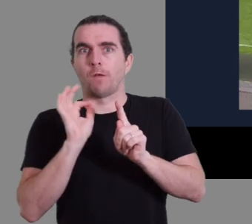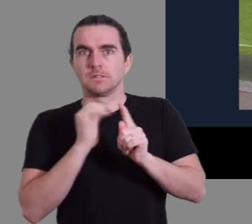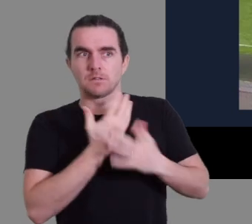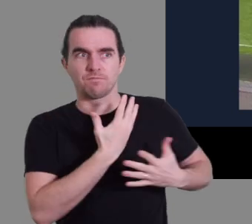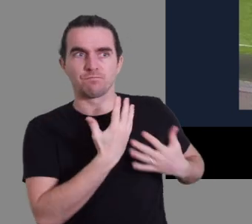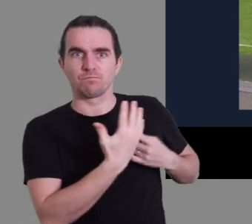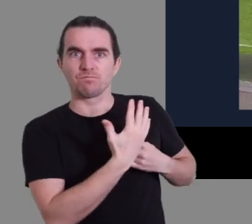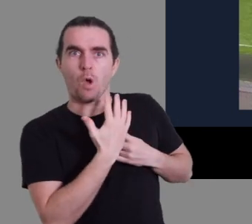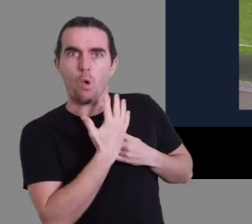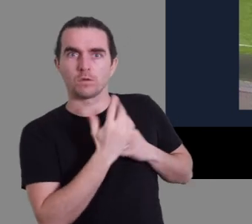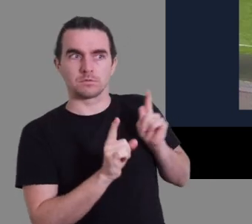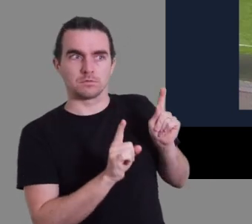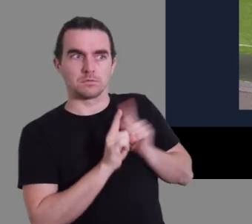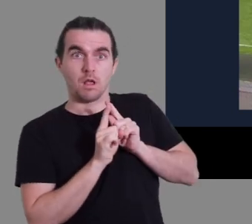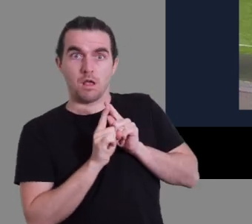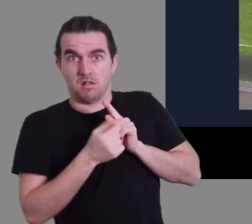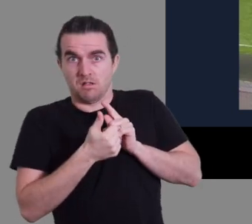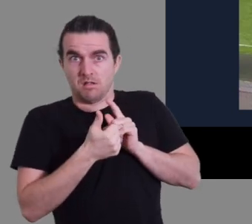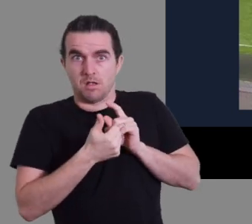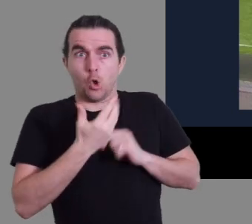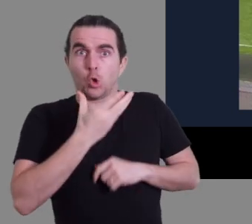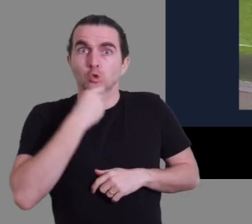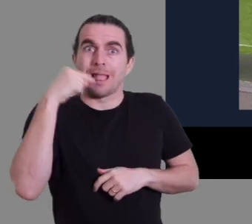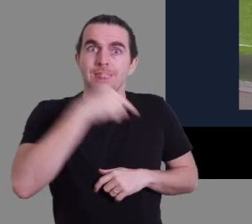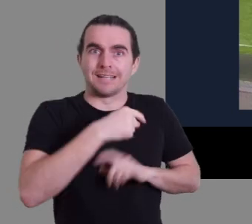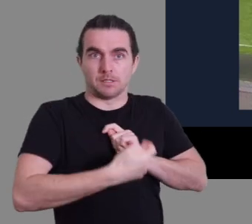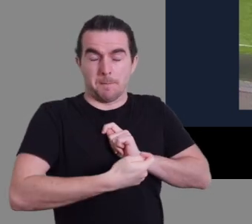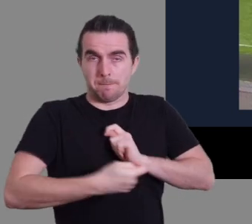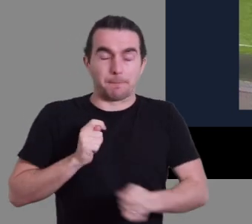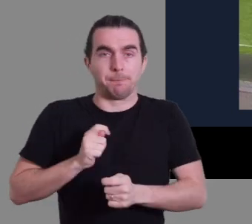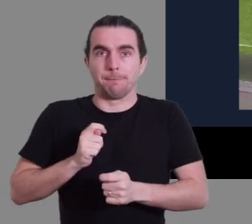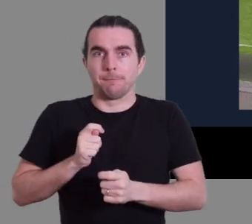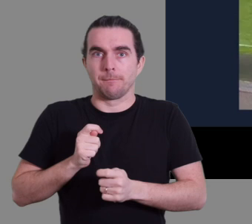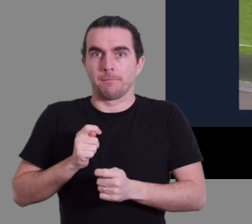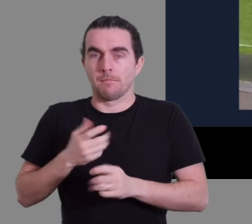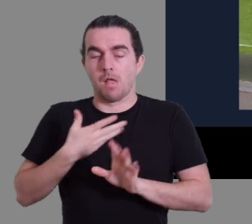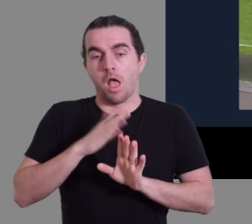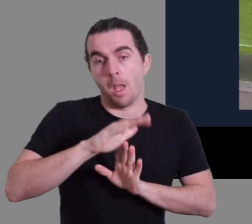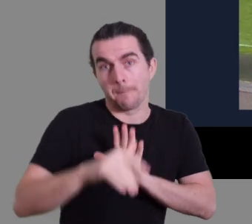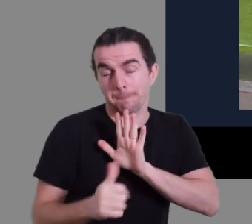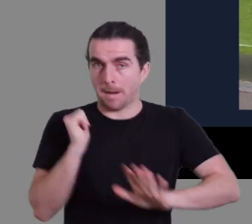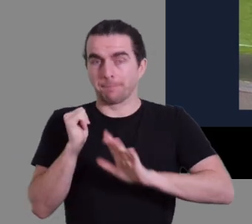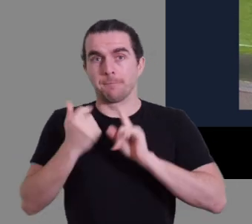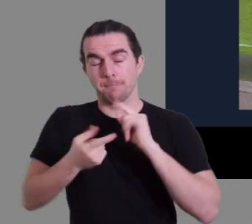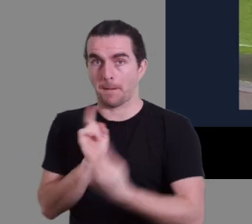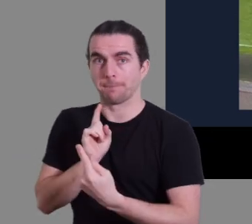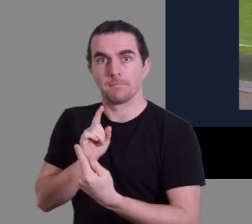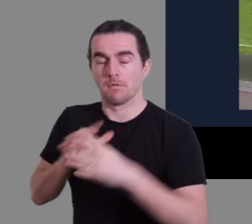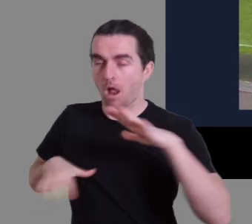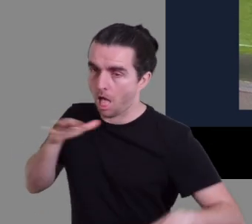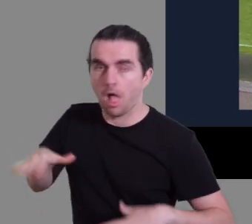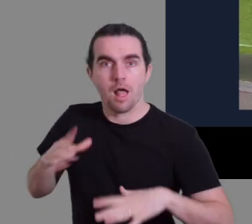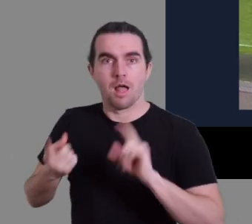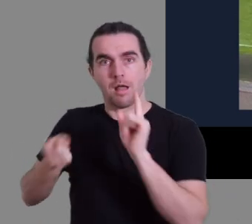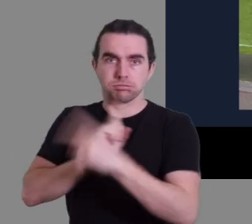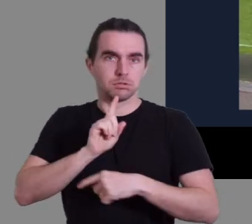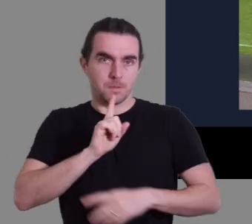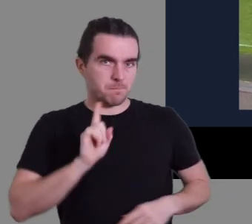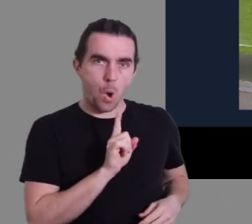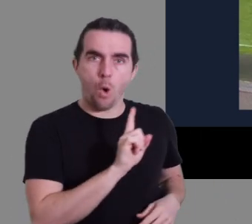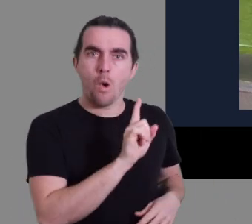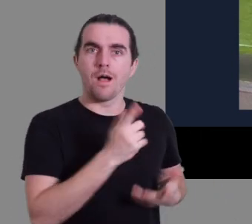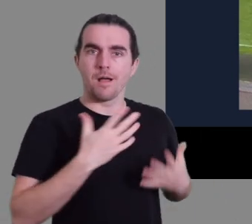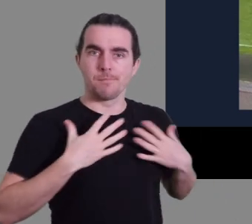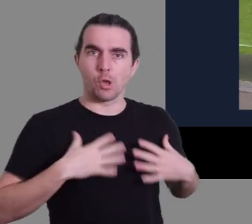and the tactics. Change speed, change direction, go against the flow, get him flowing one way, you go the other. Then use your body